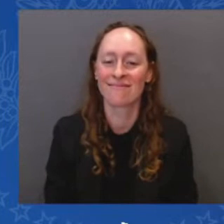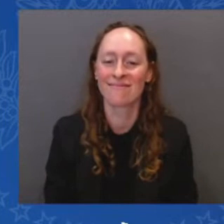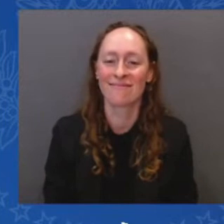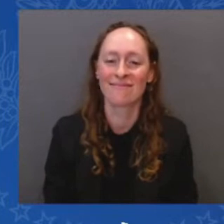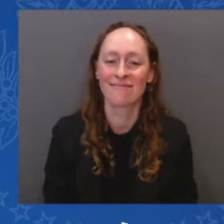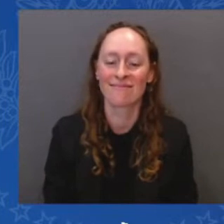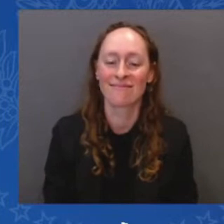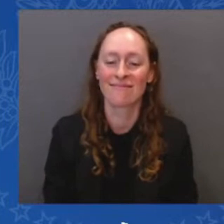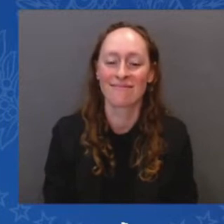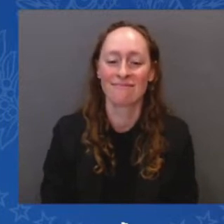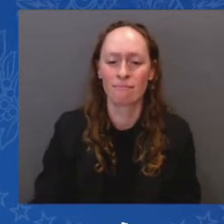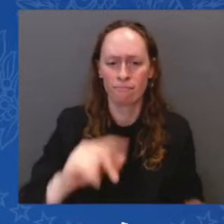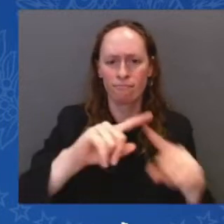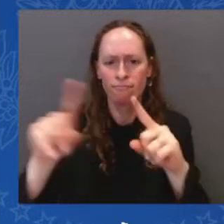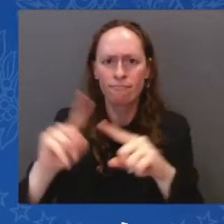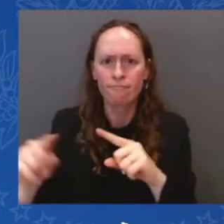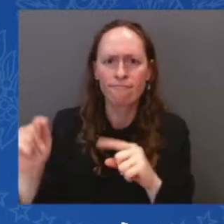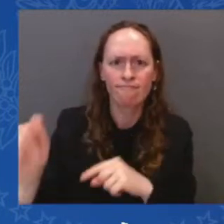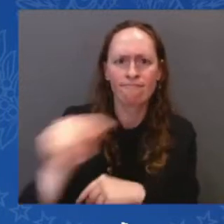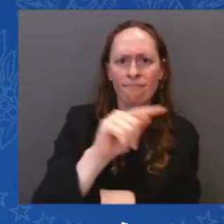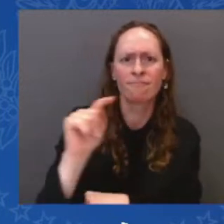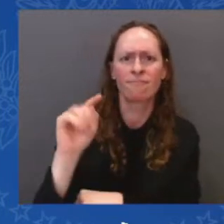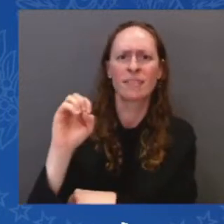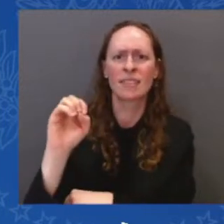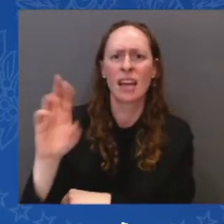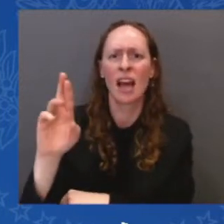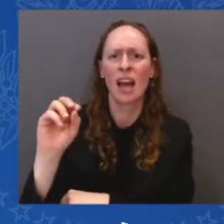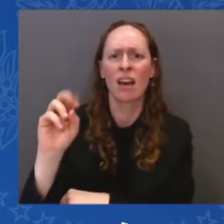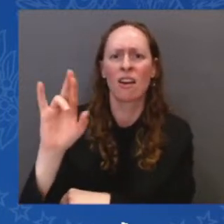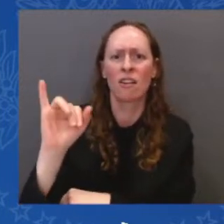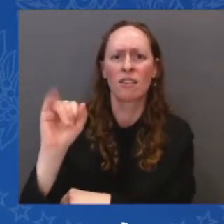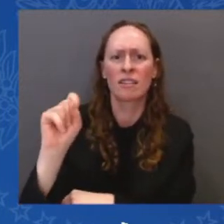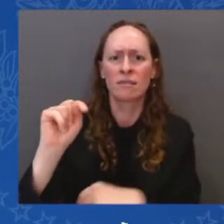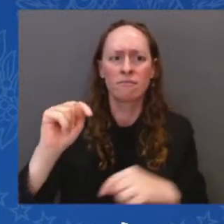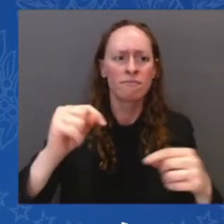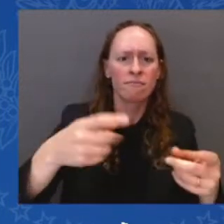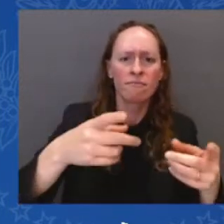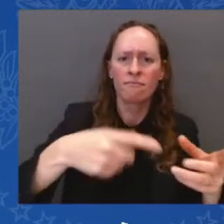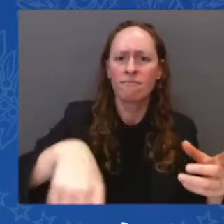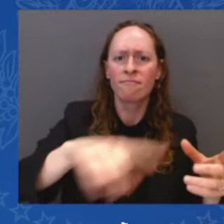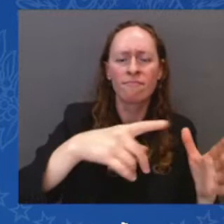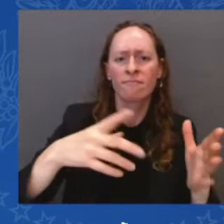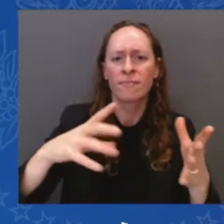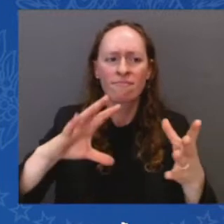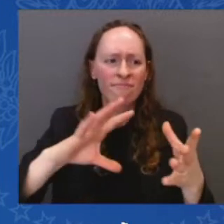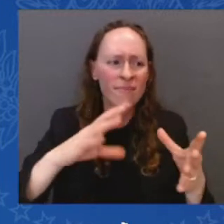General Brown also has a superpower for teaching. He